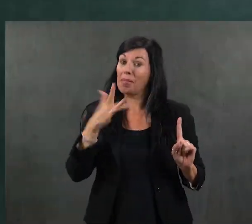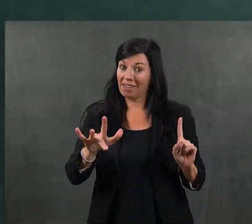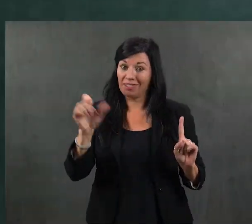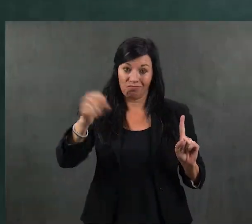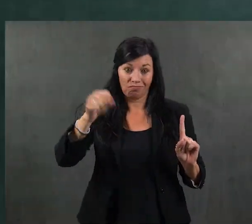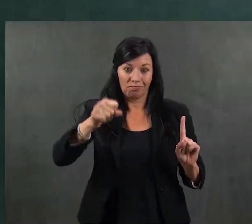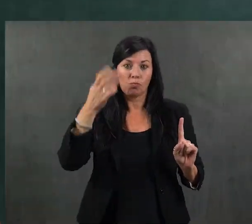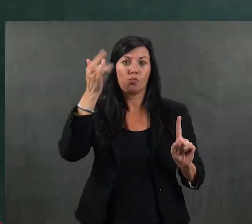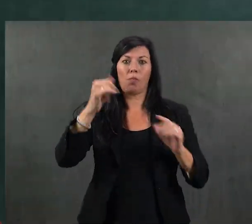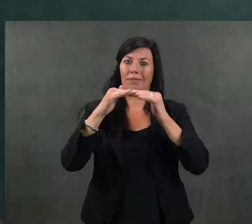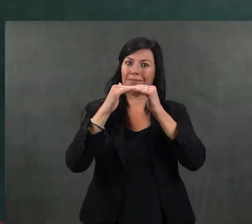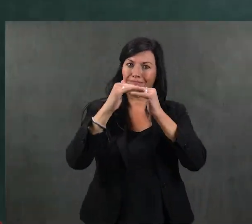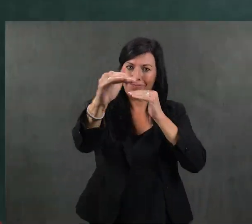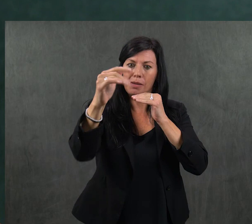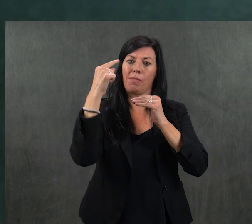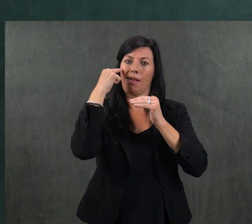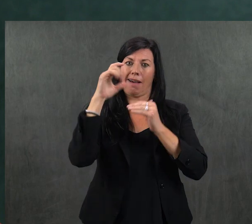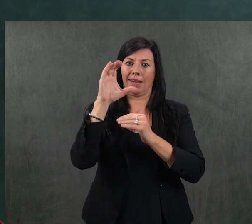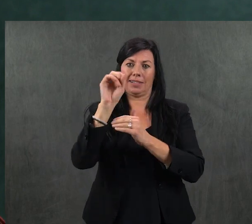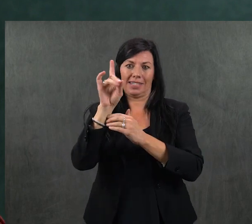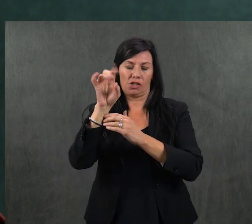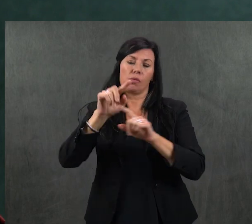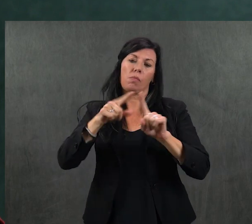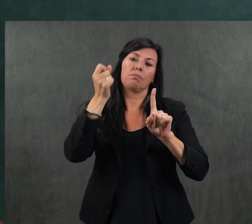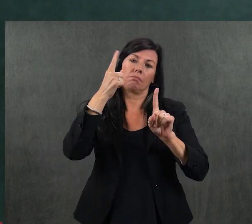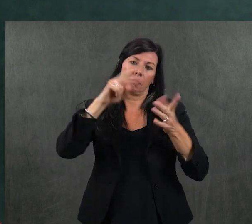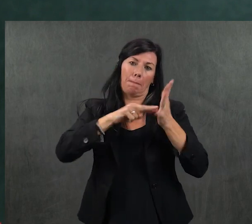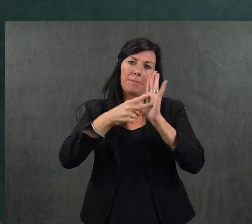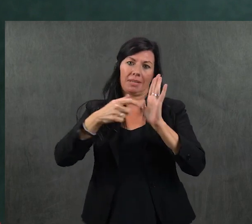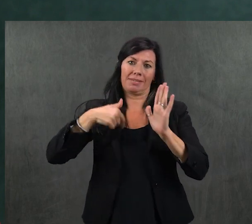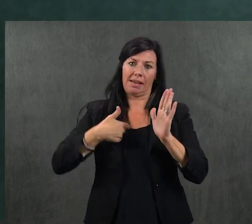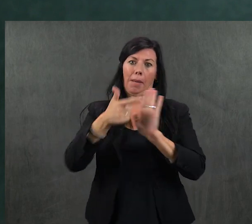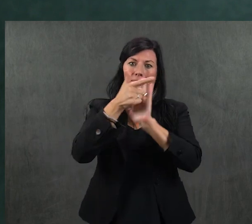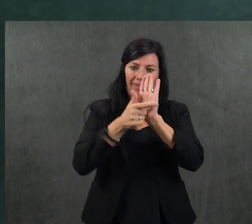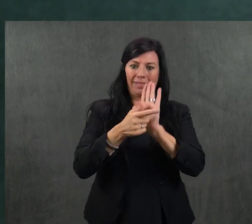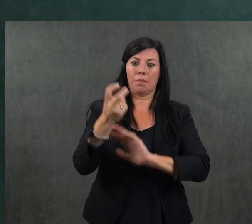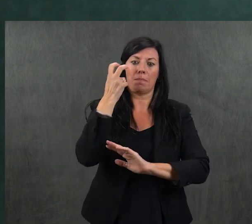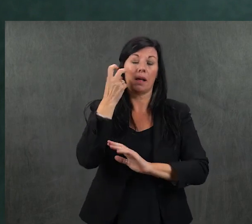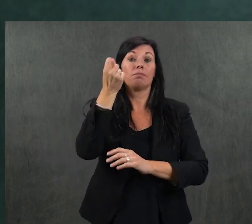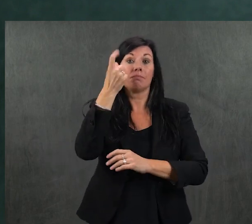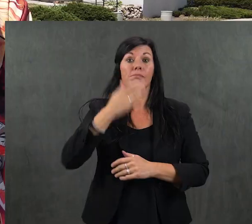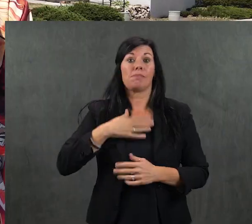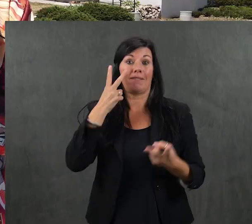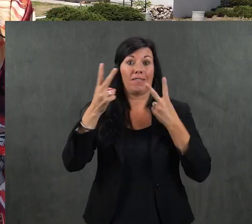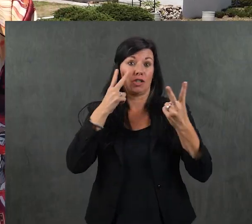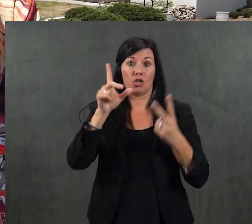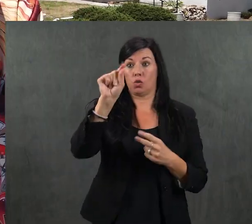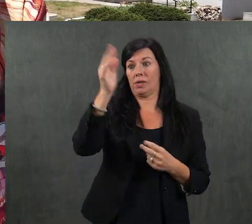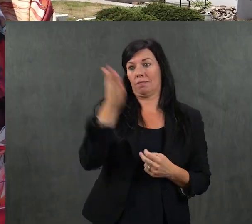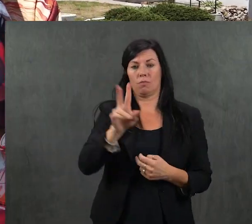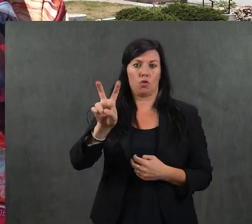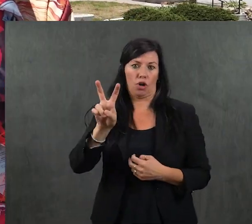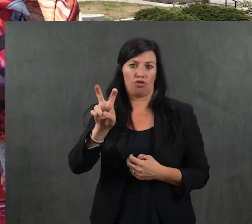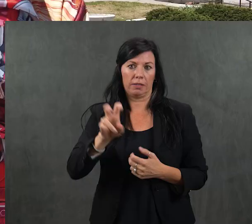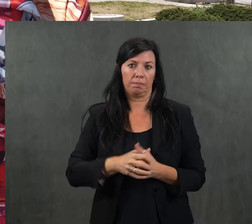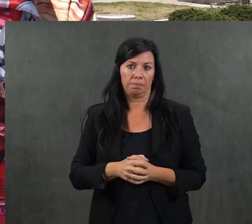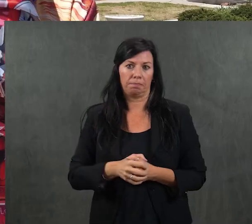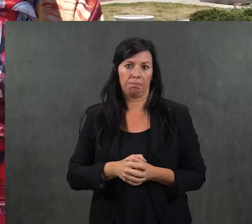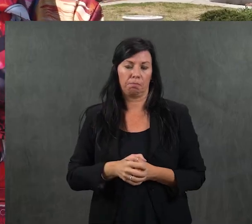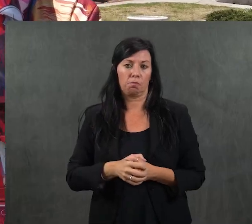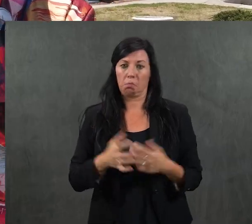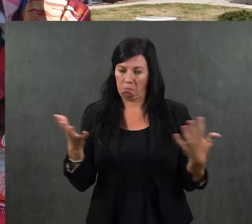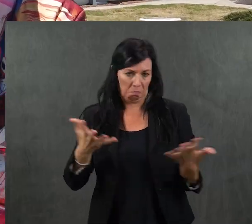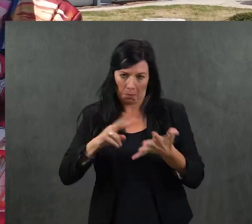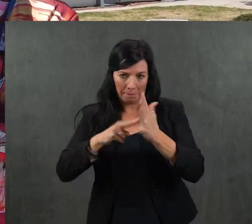I'm lucky because it's a stable eye condition, but I'm legally blind as a result, so my vision is 2200. Robin and a student stand at a street corner.